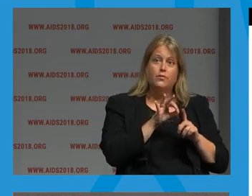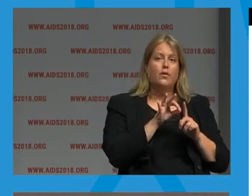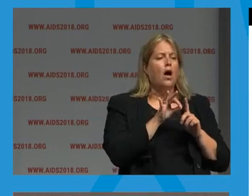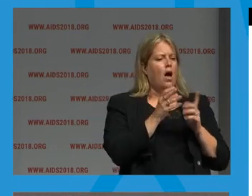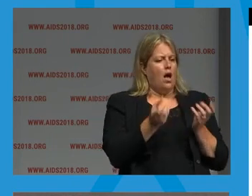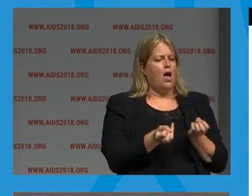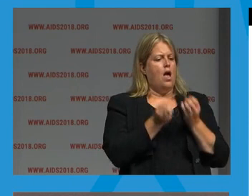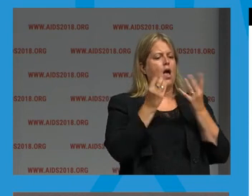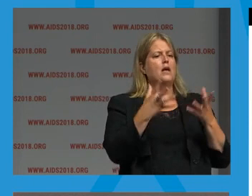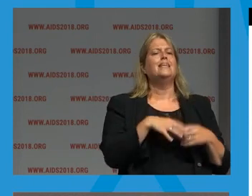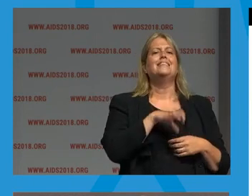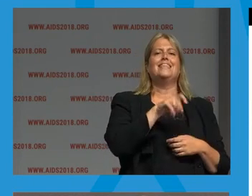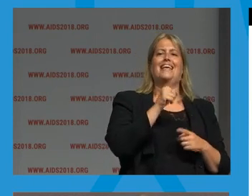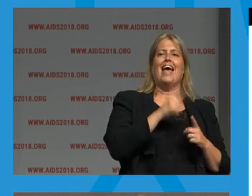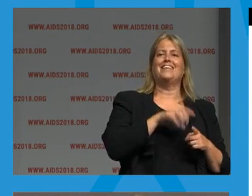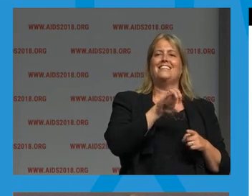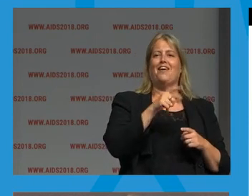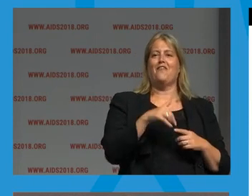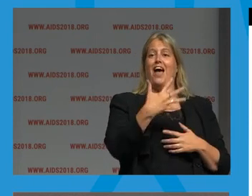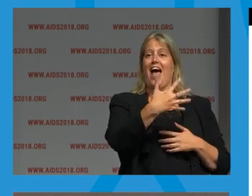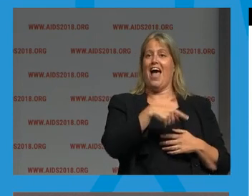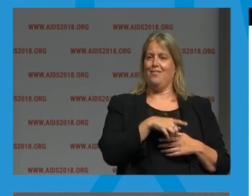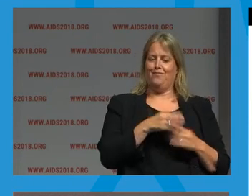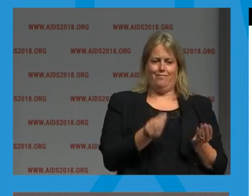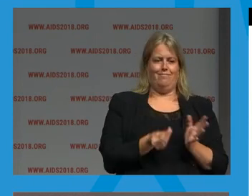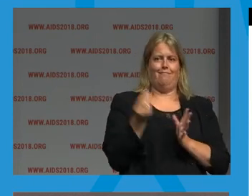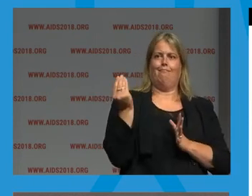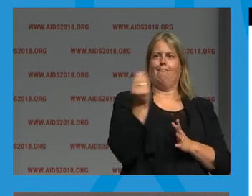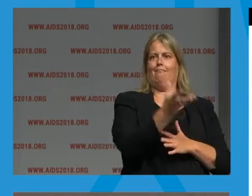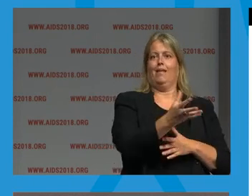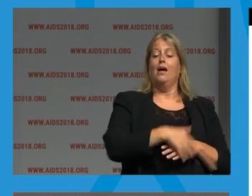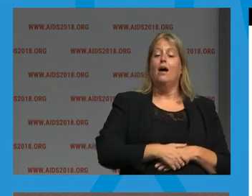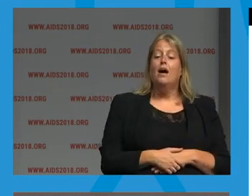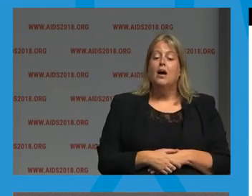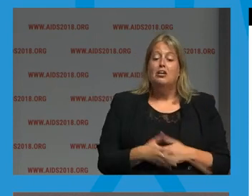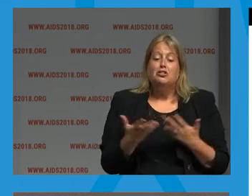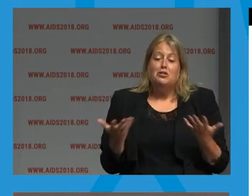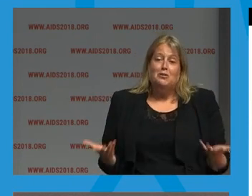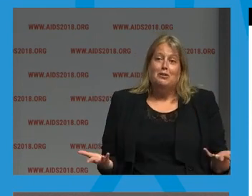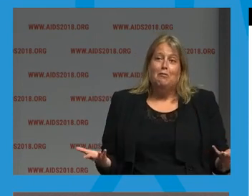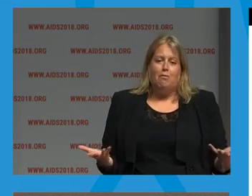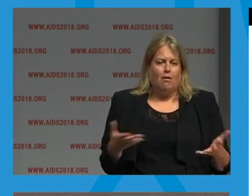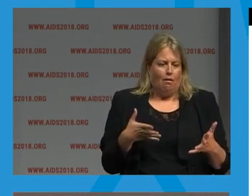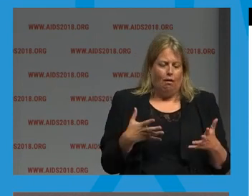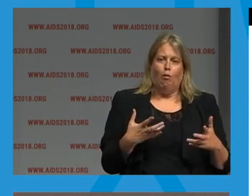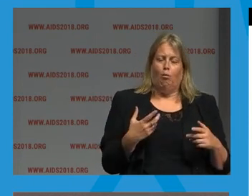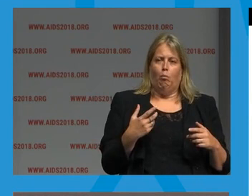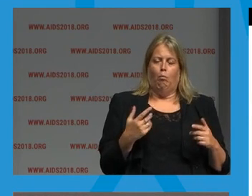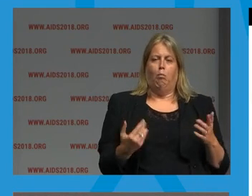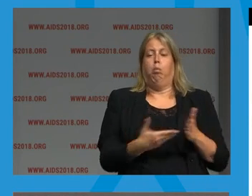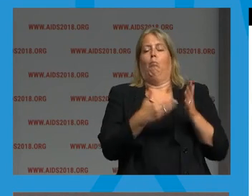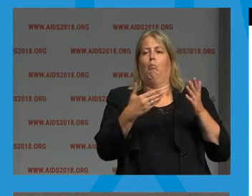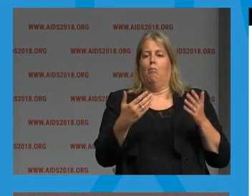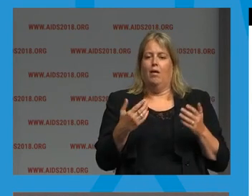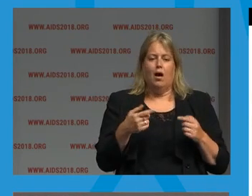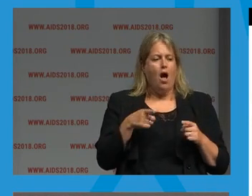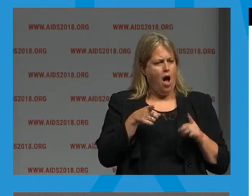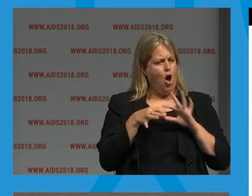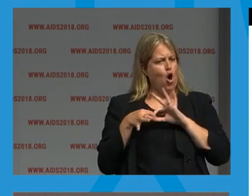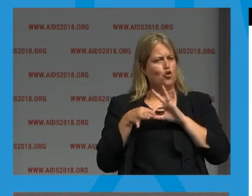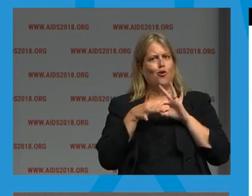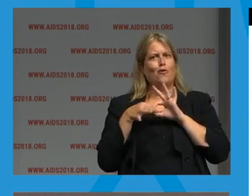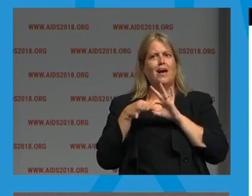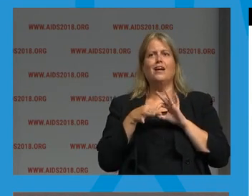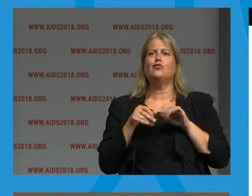co-express CXCR5. So what we may have essentially bumped into is a correlate